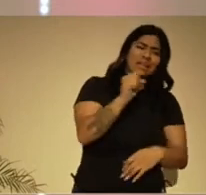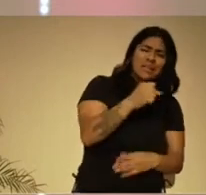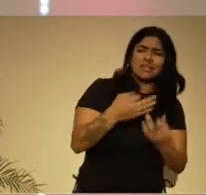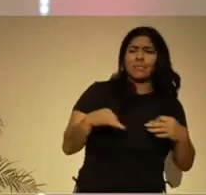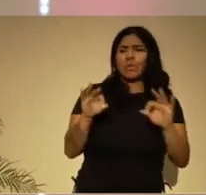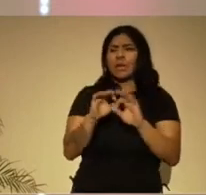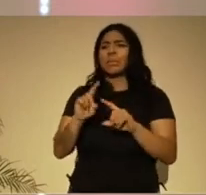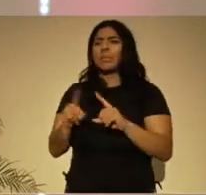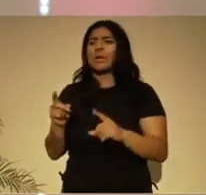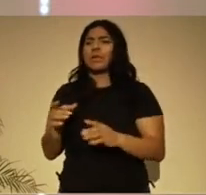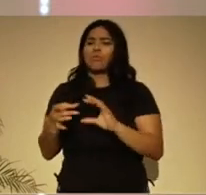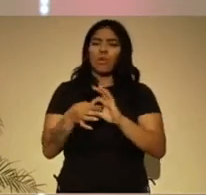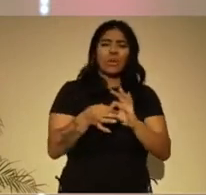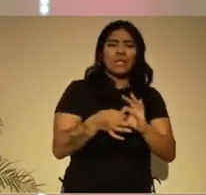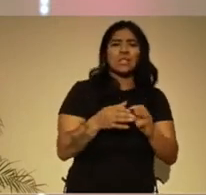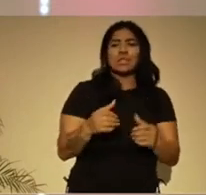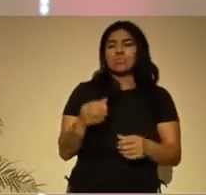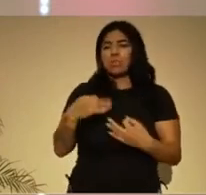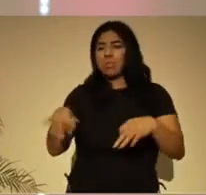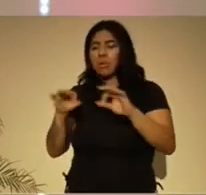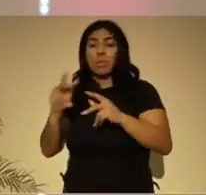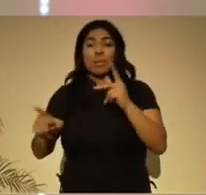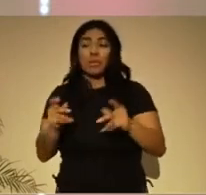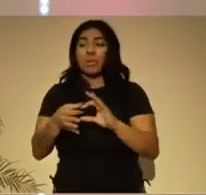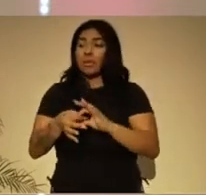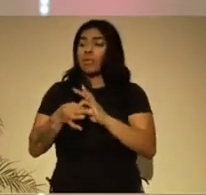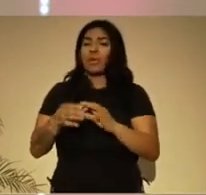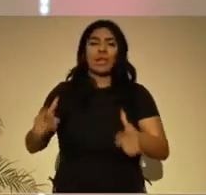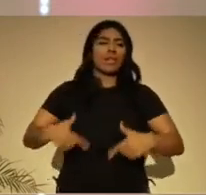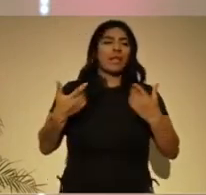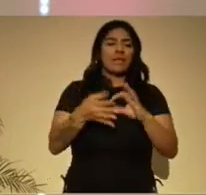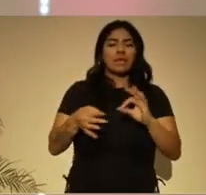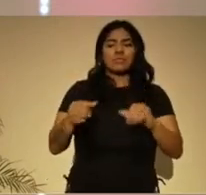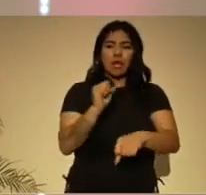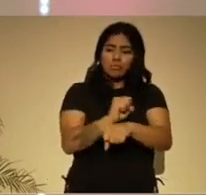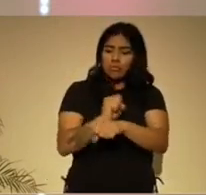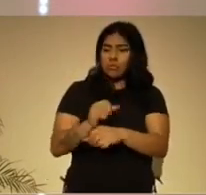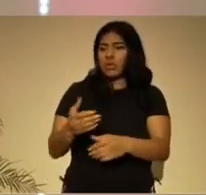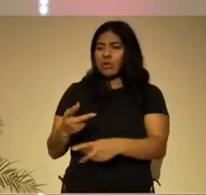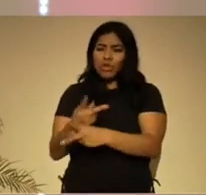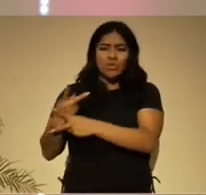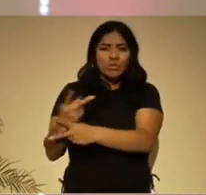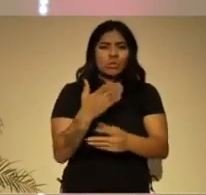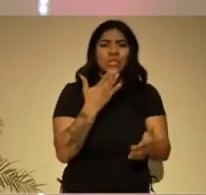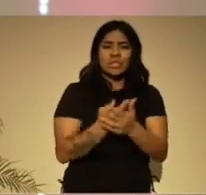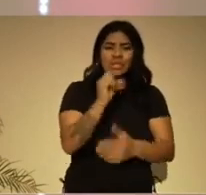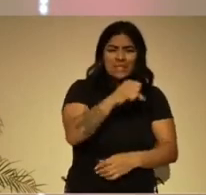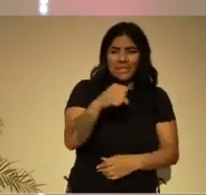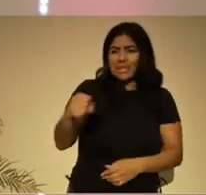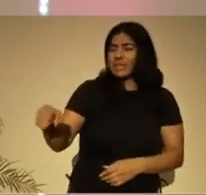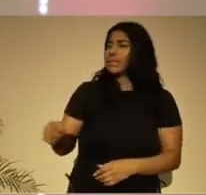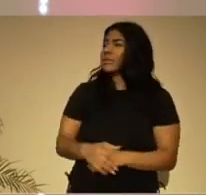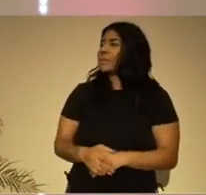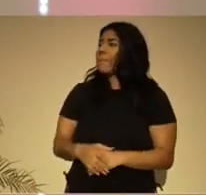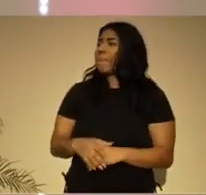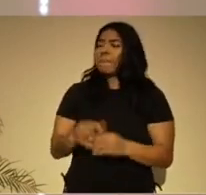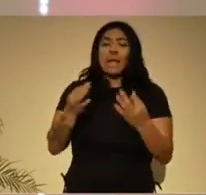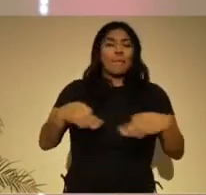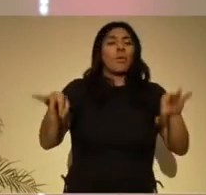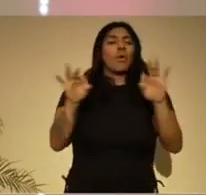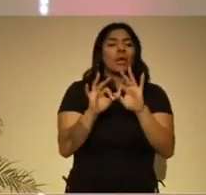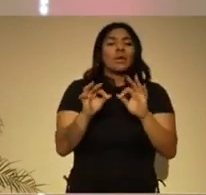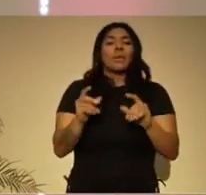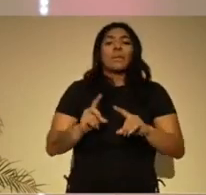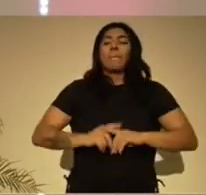Yes, they're important. Relationships are important. People are important. Life is important. Our job, good stewardship, yes, it is